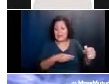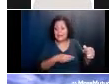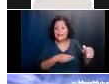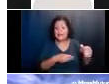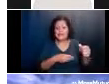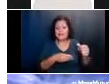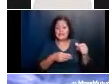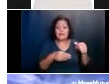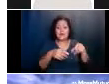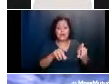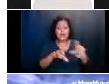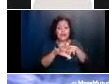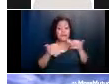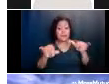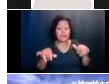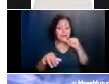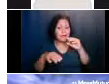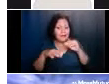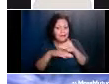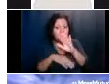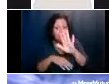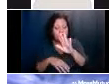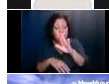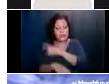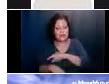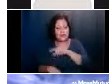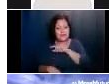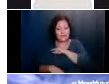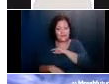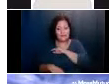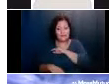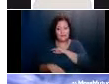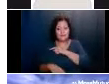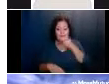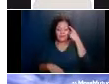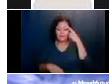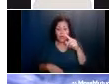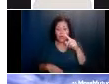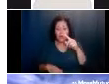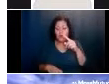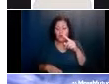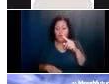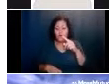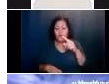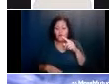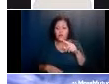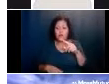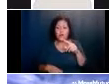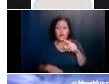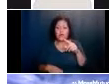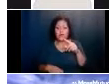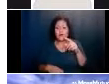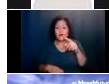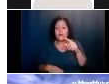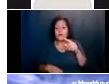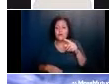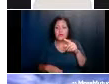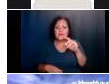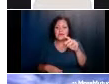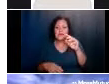affecting your eligibility, the individual's eligibility for means-tested programs.